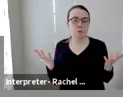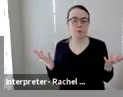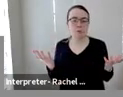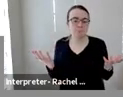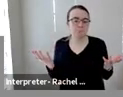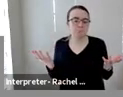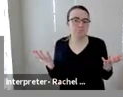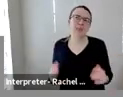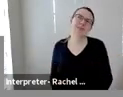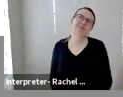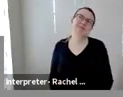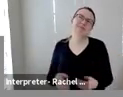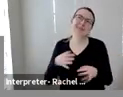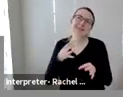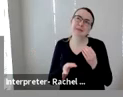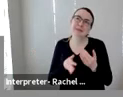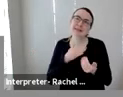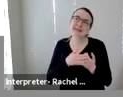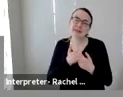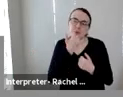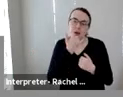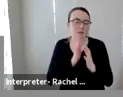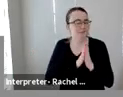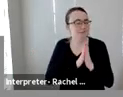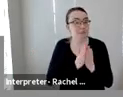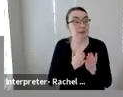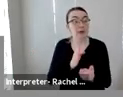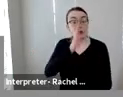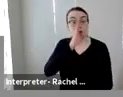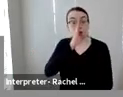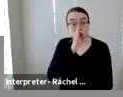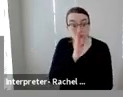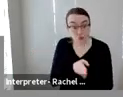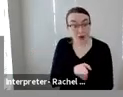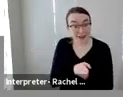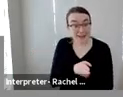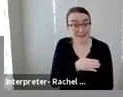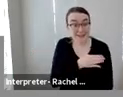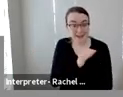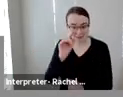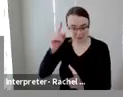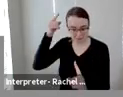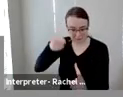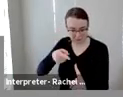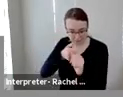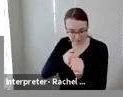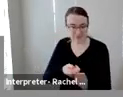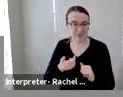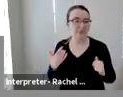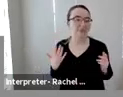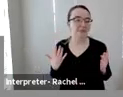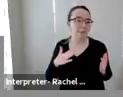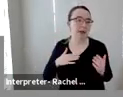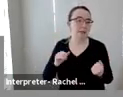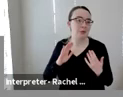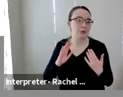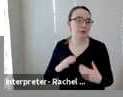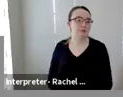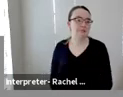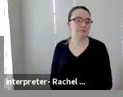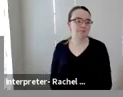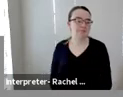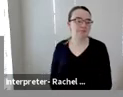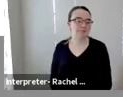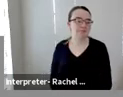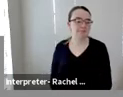maybe simple and easy isn't the right term. Maybe direct and to the point is a better way to say it.